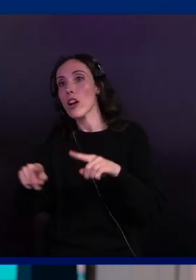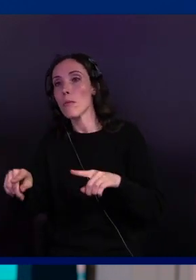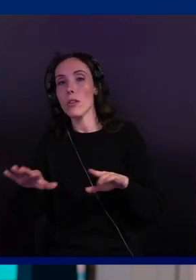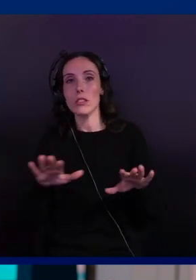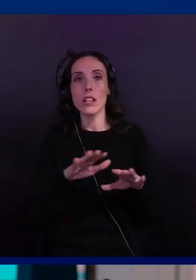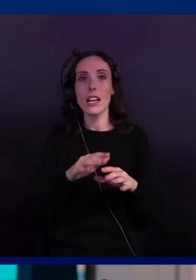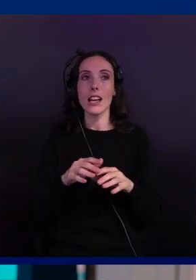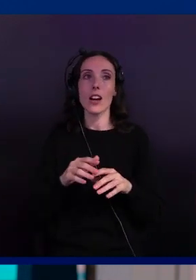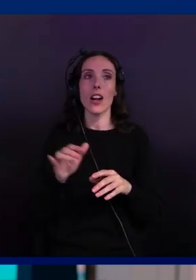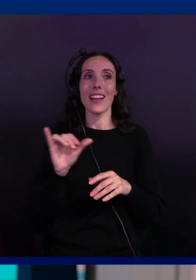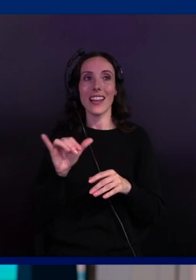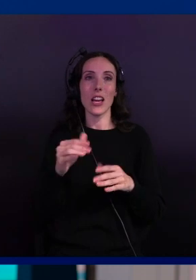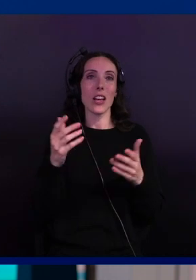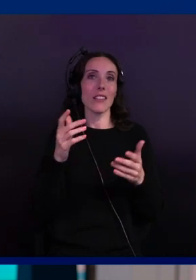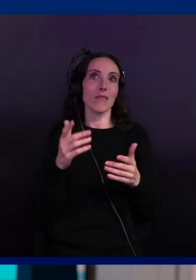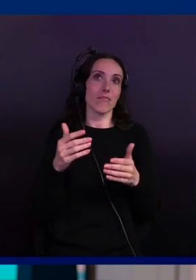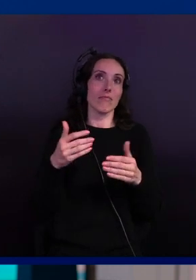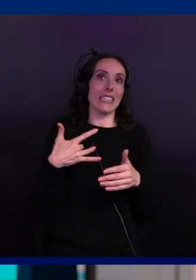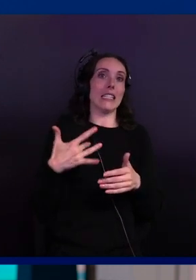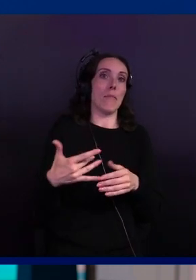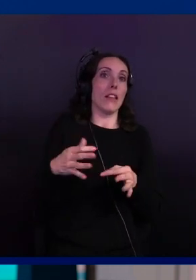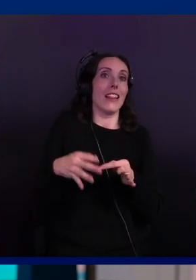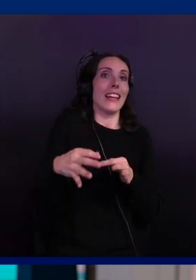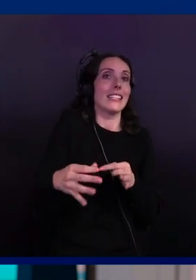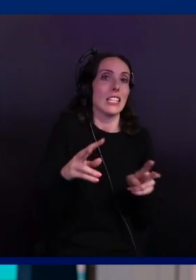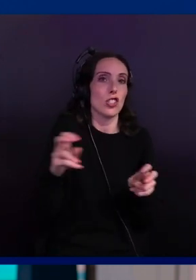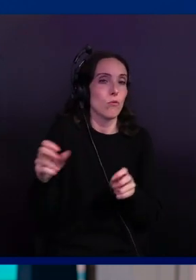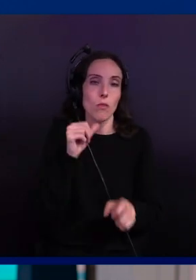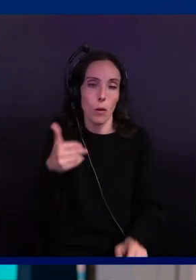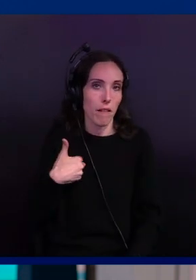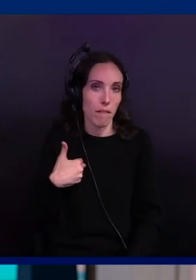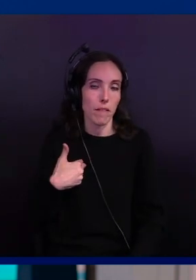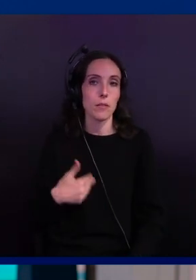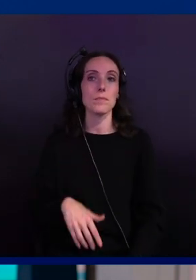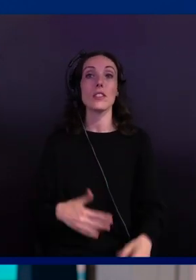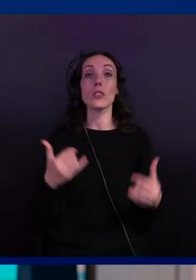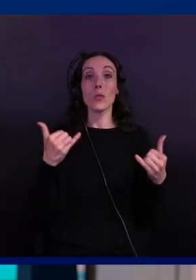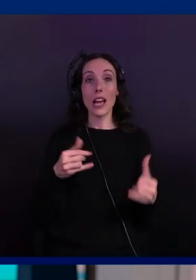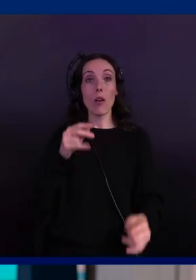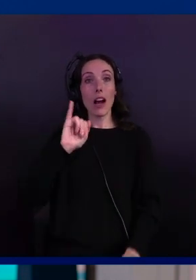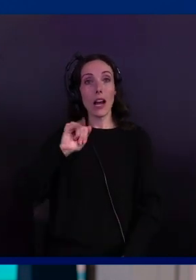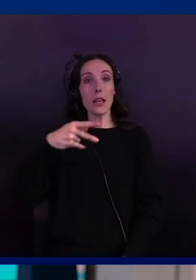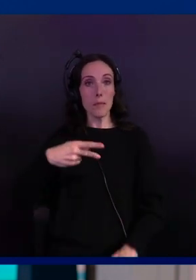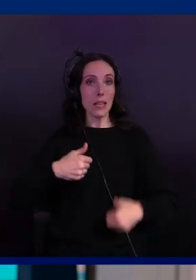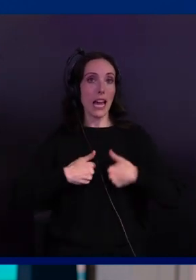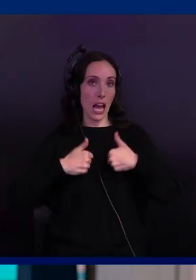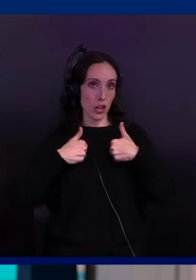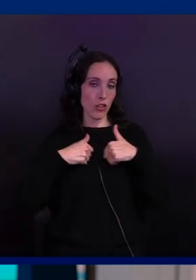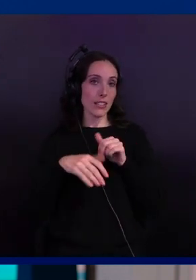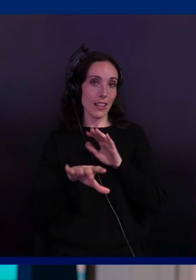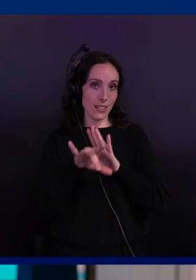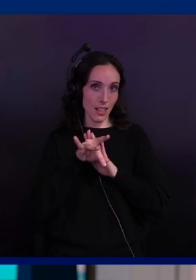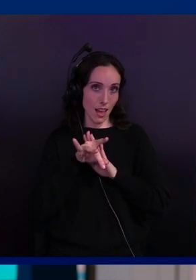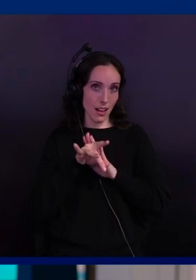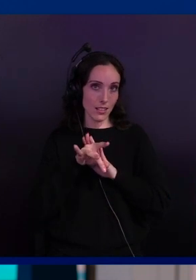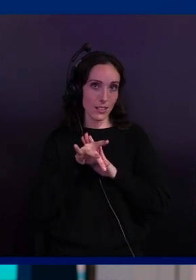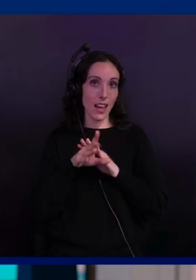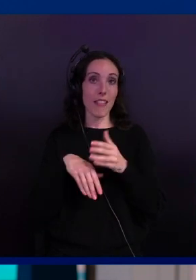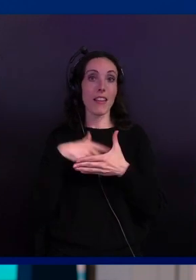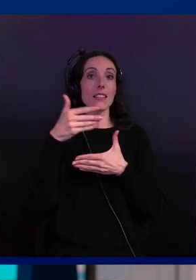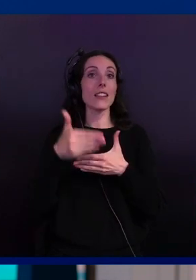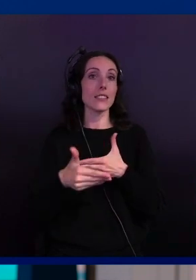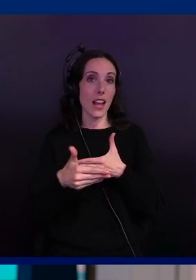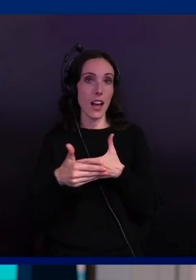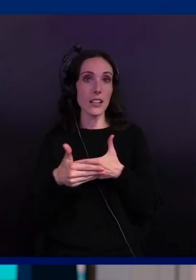avoid like latency issues. So IP address, I mapped to IP address here. And then next one is we were just going